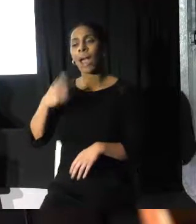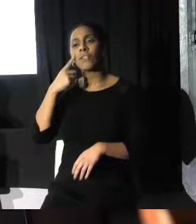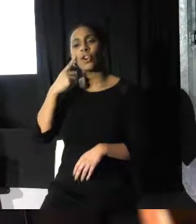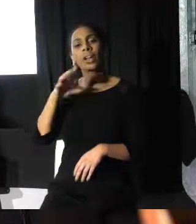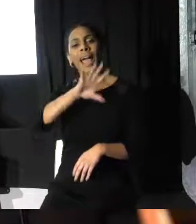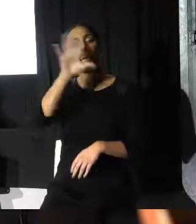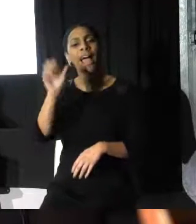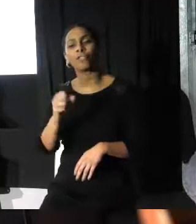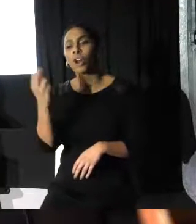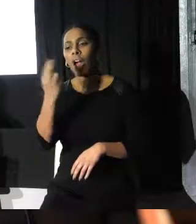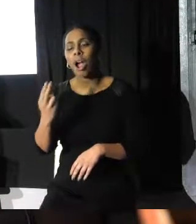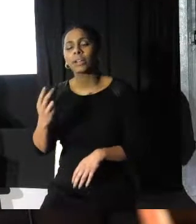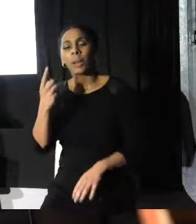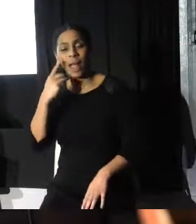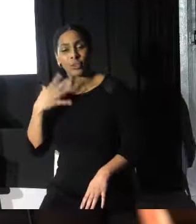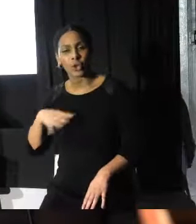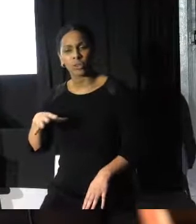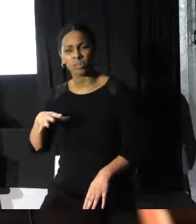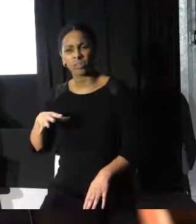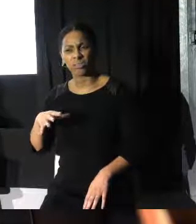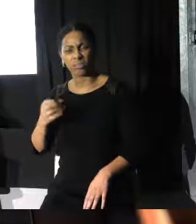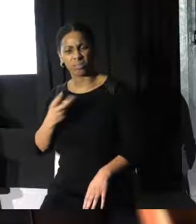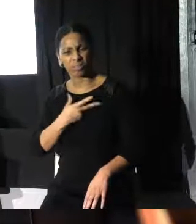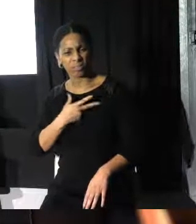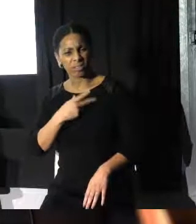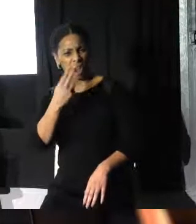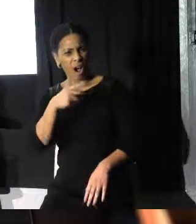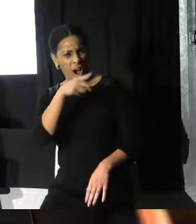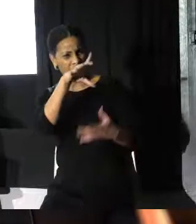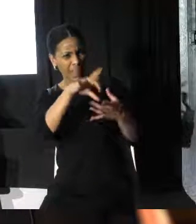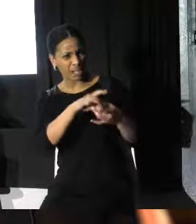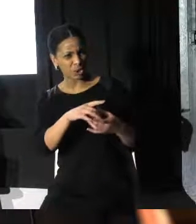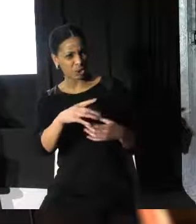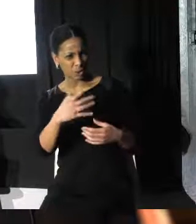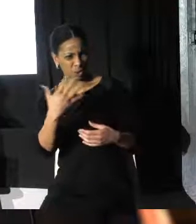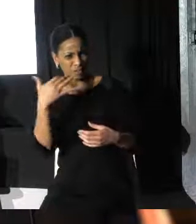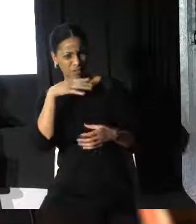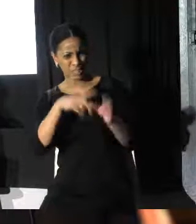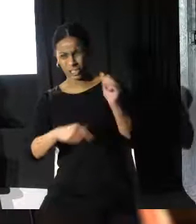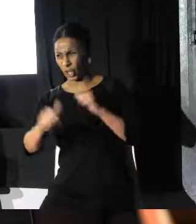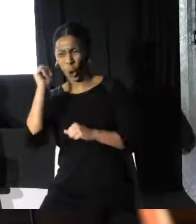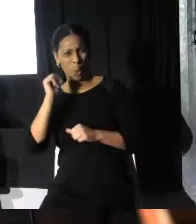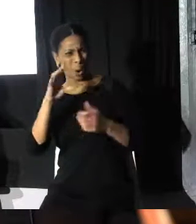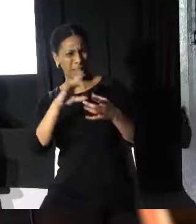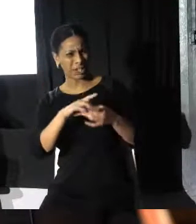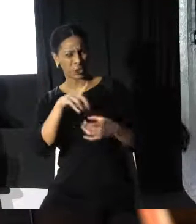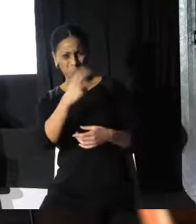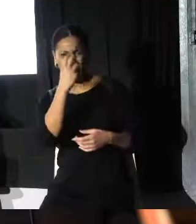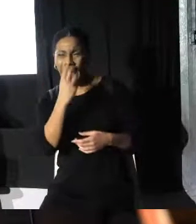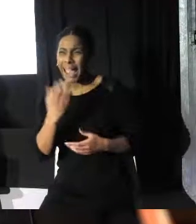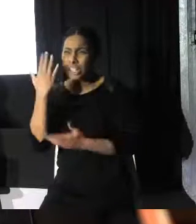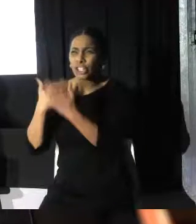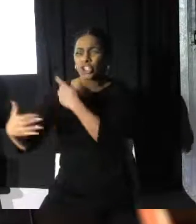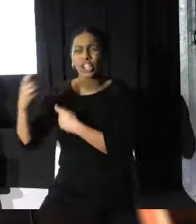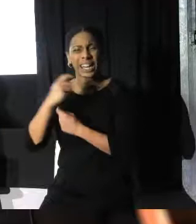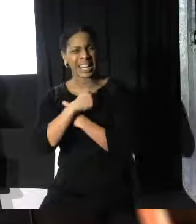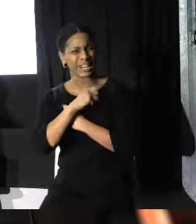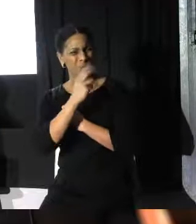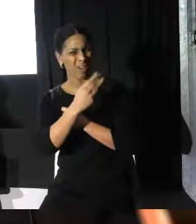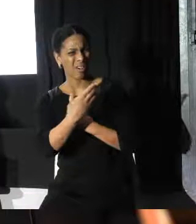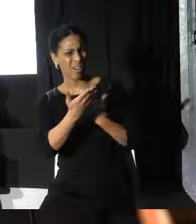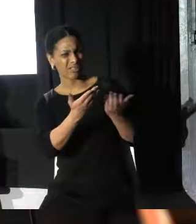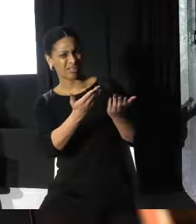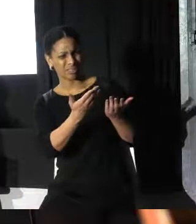that's 500 years old or from ancient Egypt? You know, why can't, and yet we have these contemporary